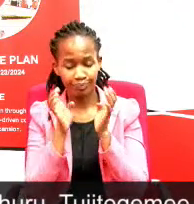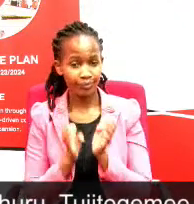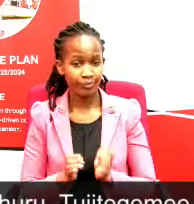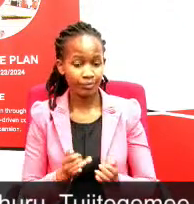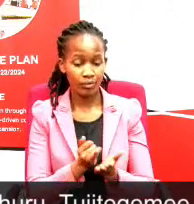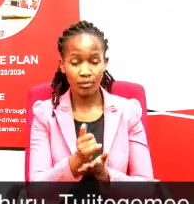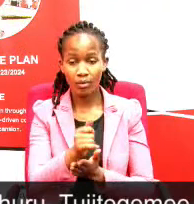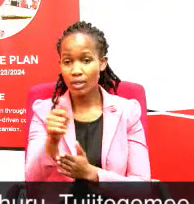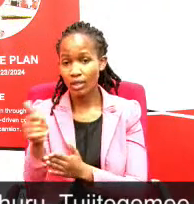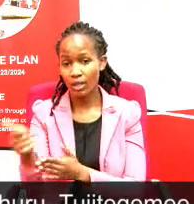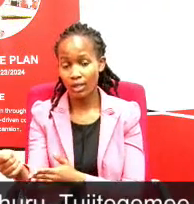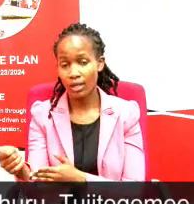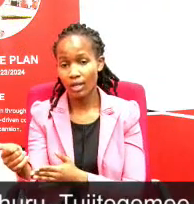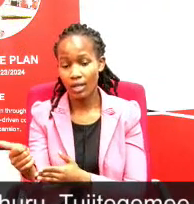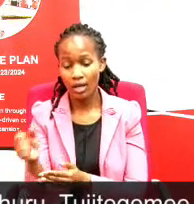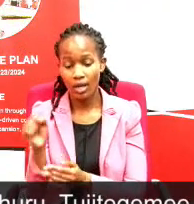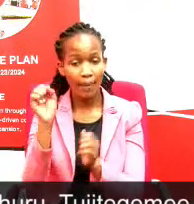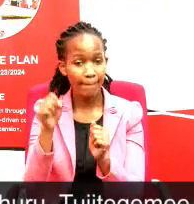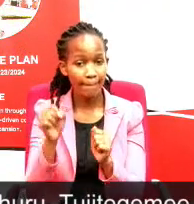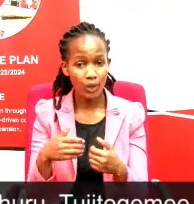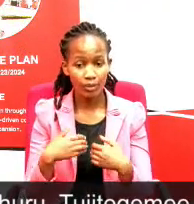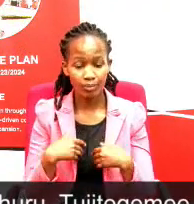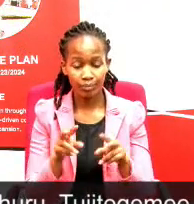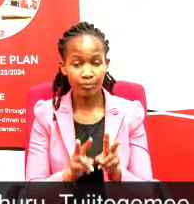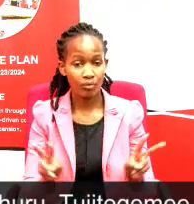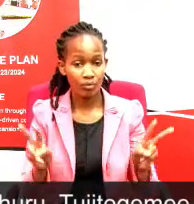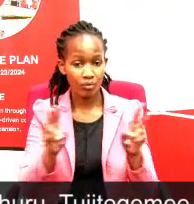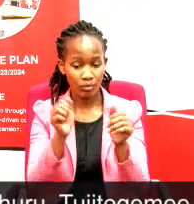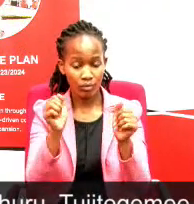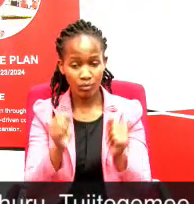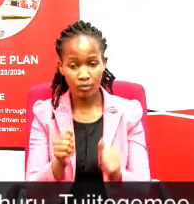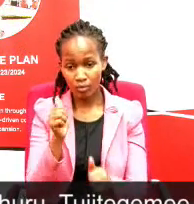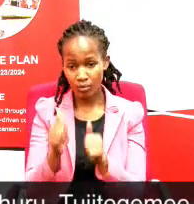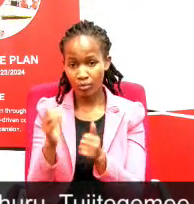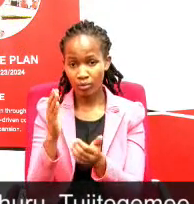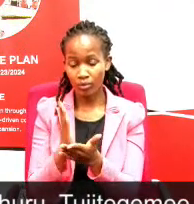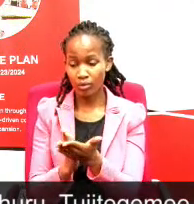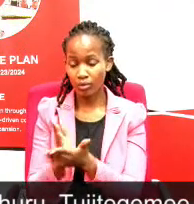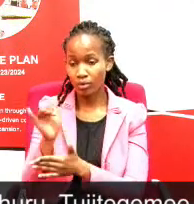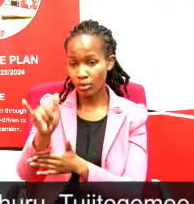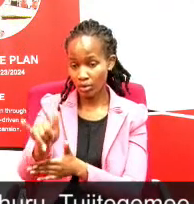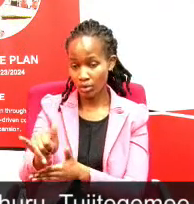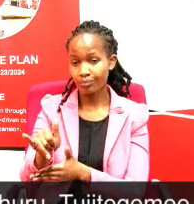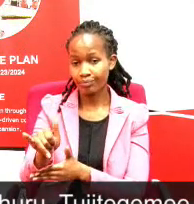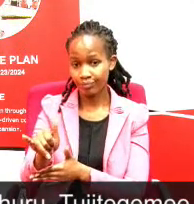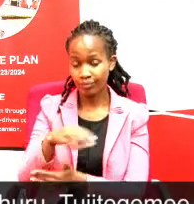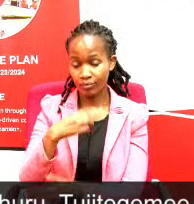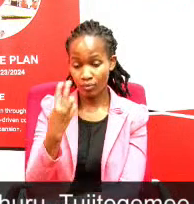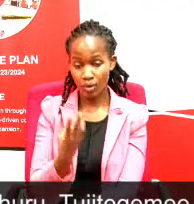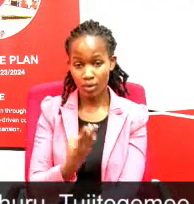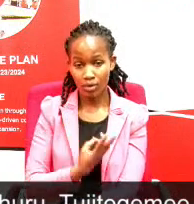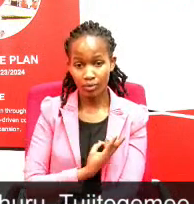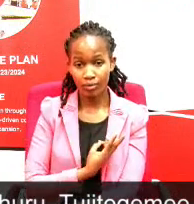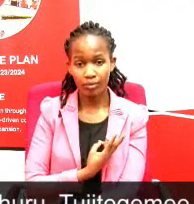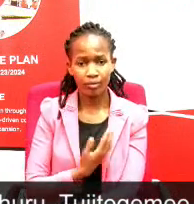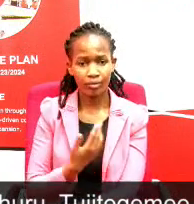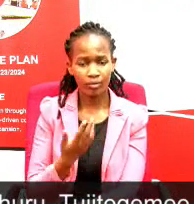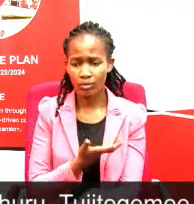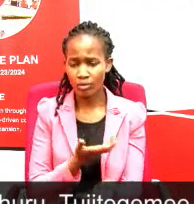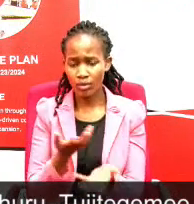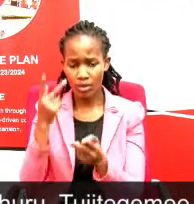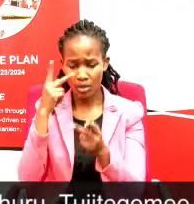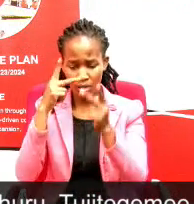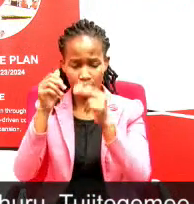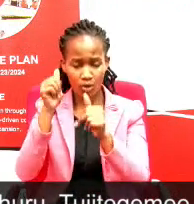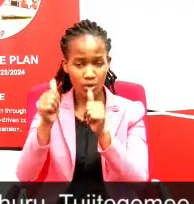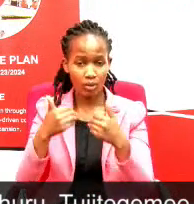integrity on the other, and so that we have a value system that really ensures that that takes us to the vision that